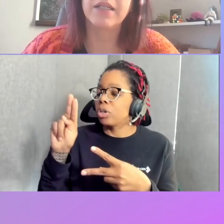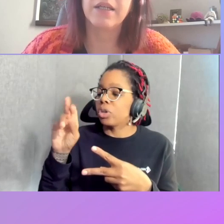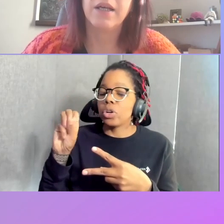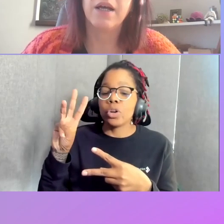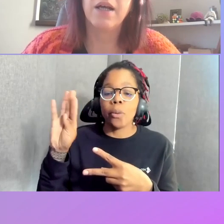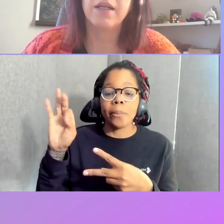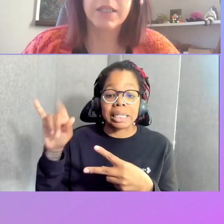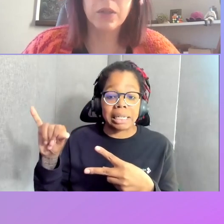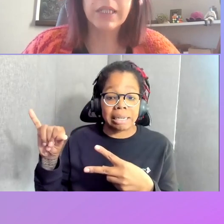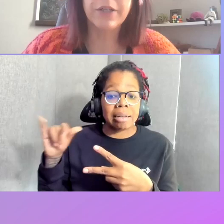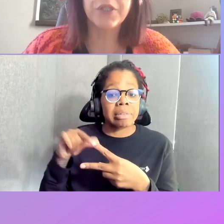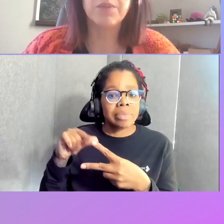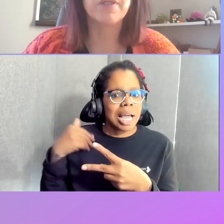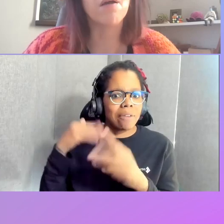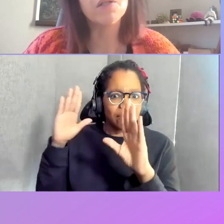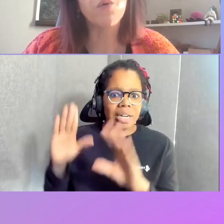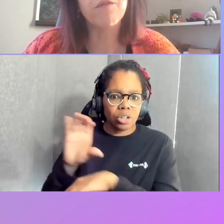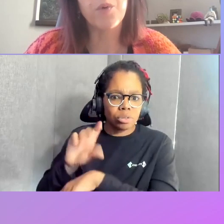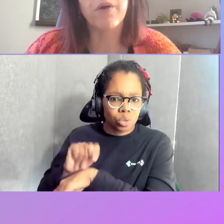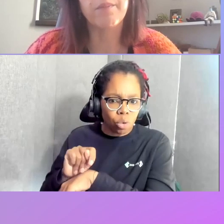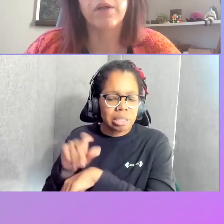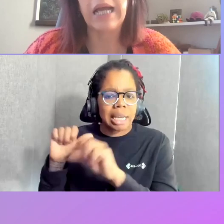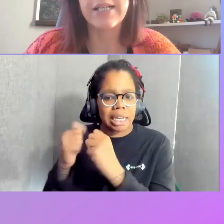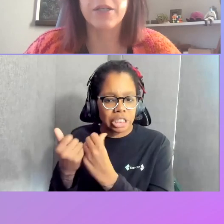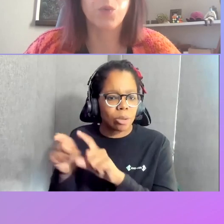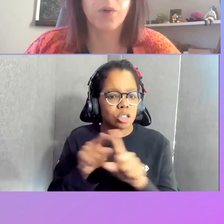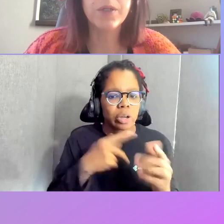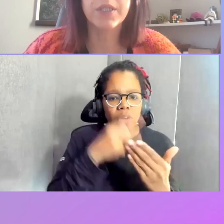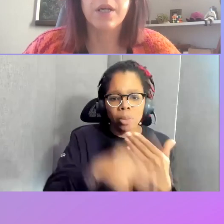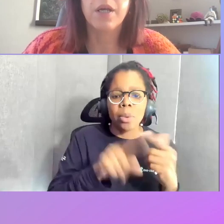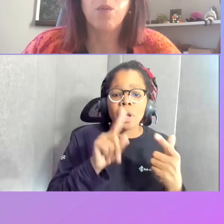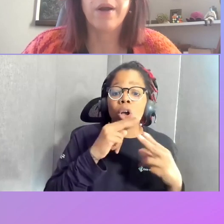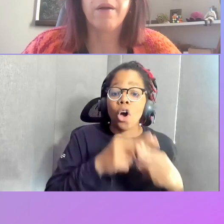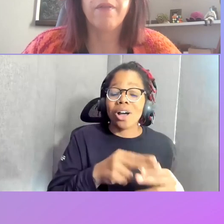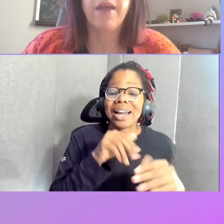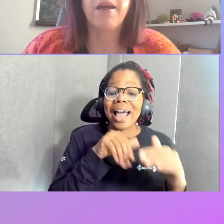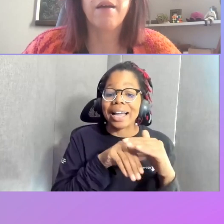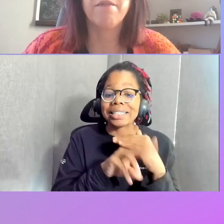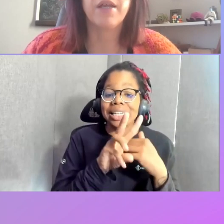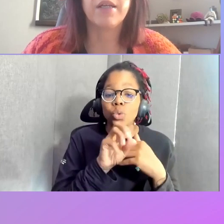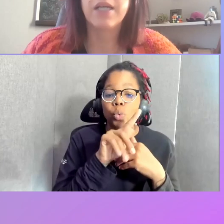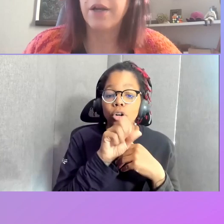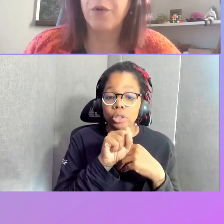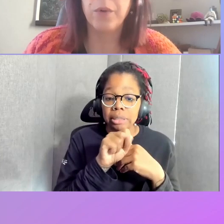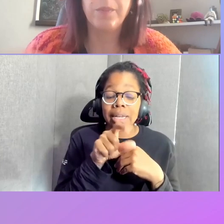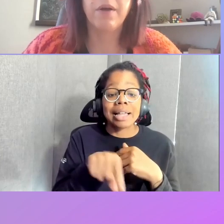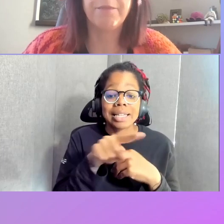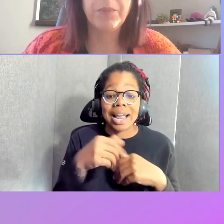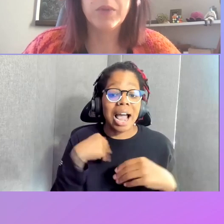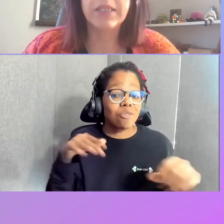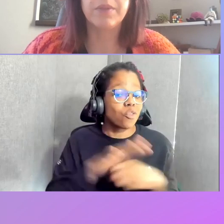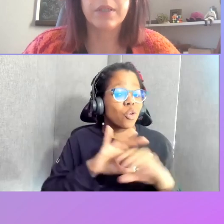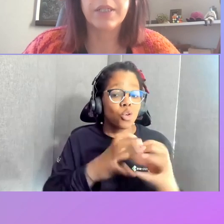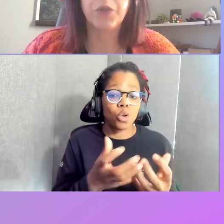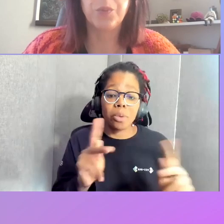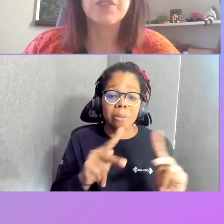fantastic consulting agency, but they also have a program called Access Works where they have an entire group of